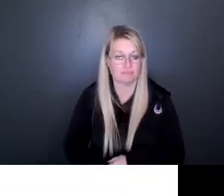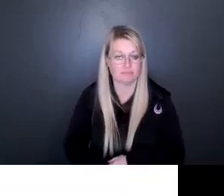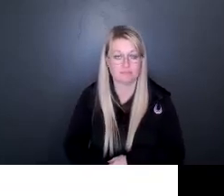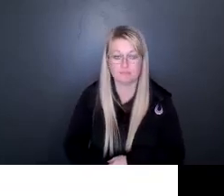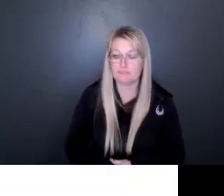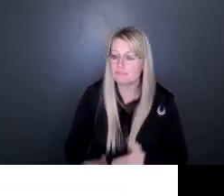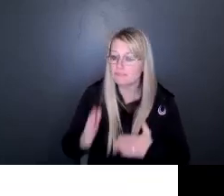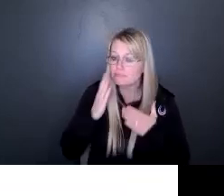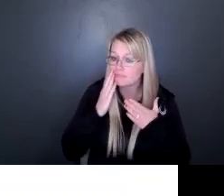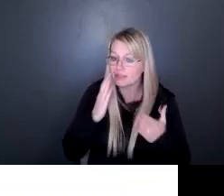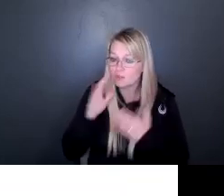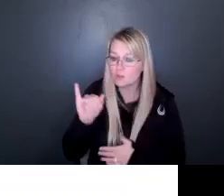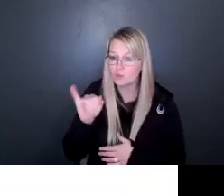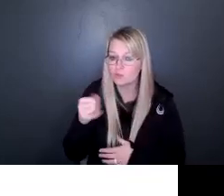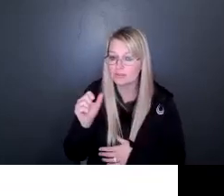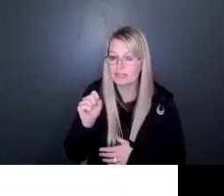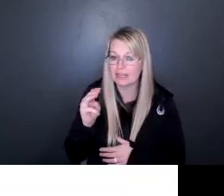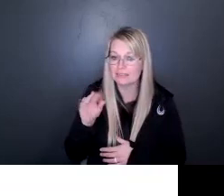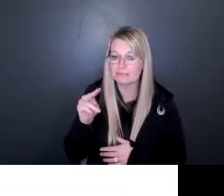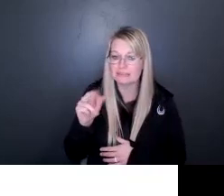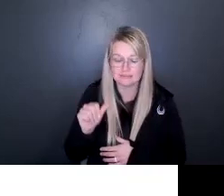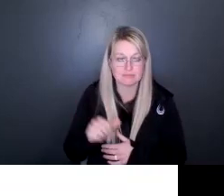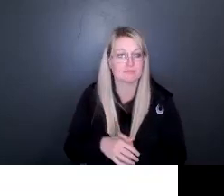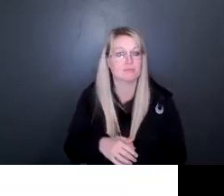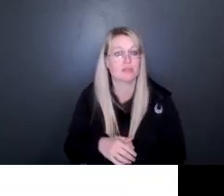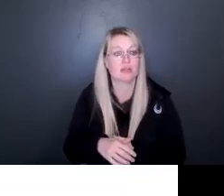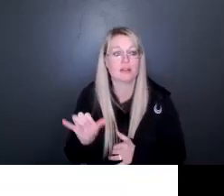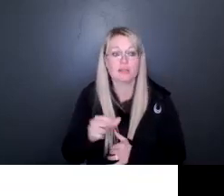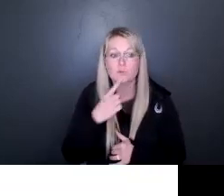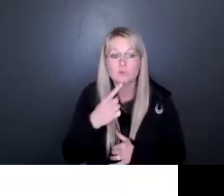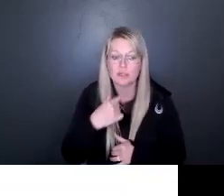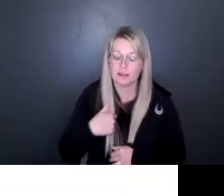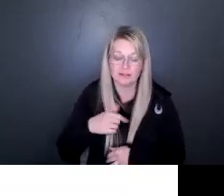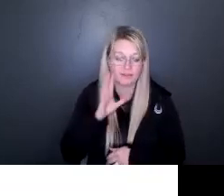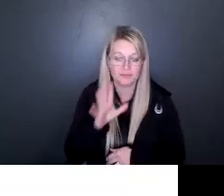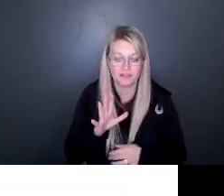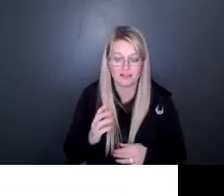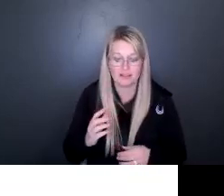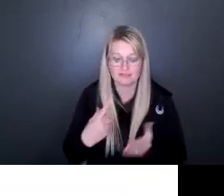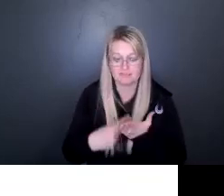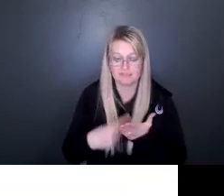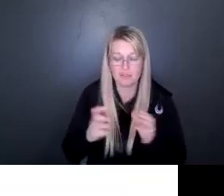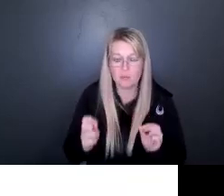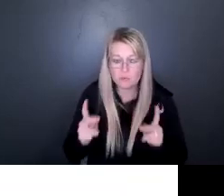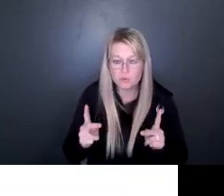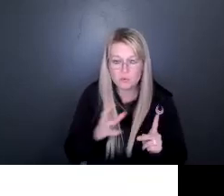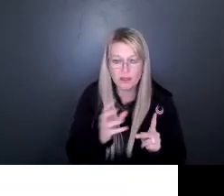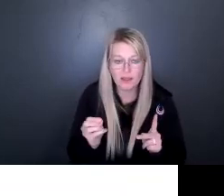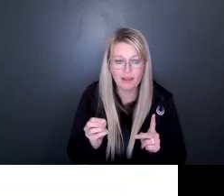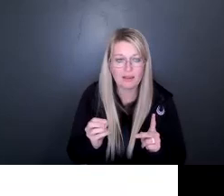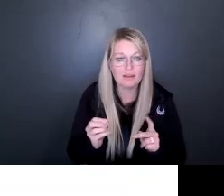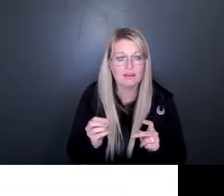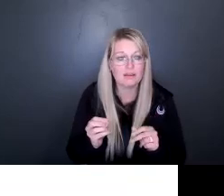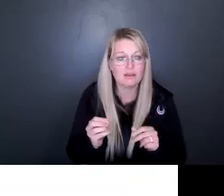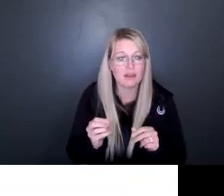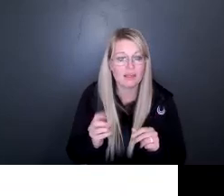Thank you, Yasmina. I will, as you said, I'll go through the few opportunities in the near future, and we